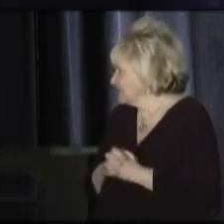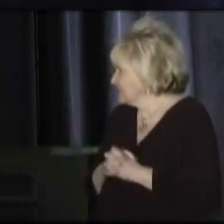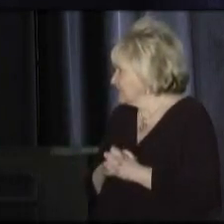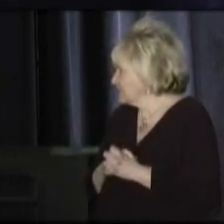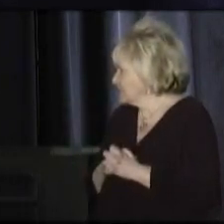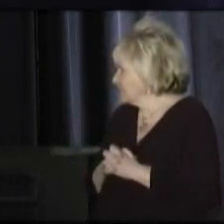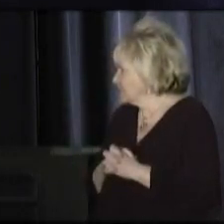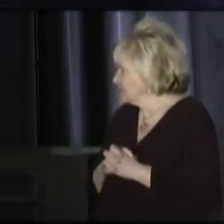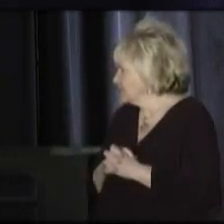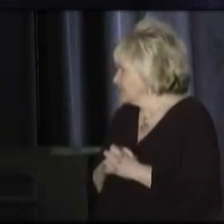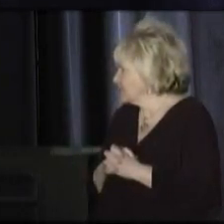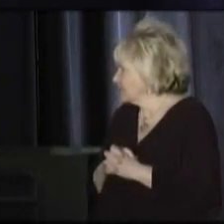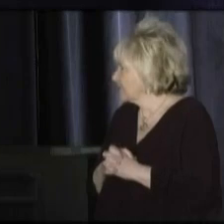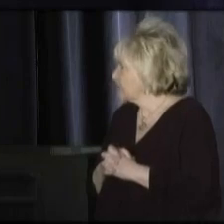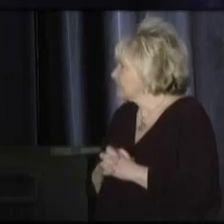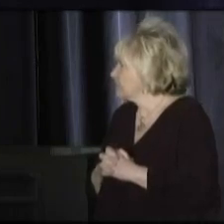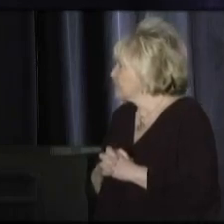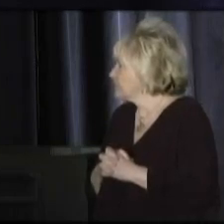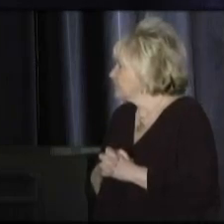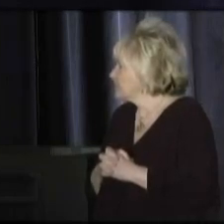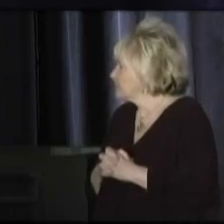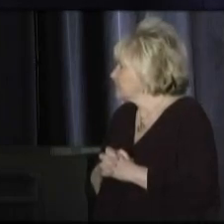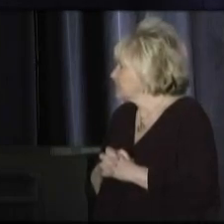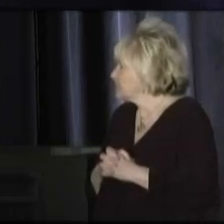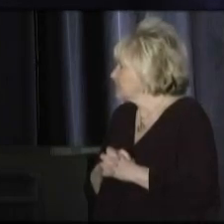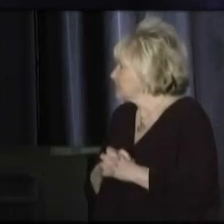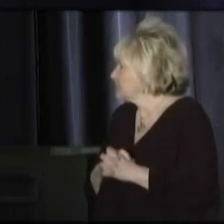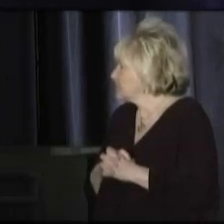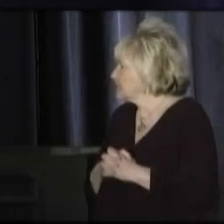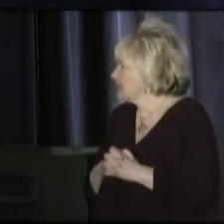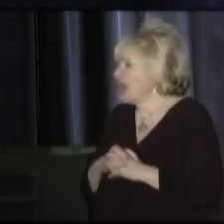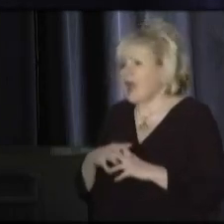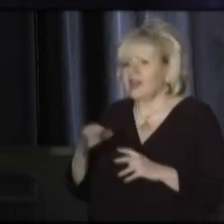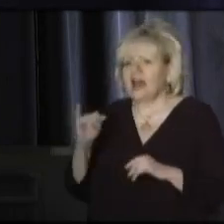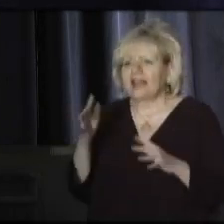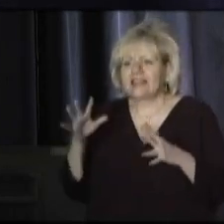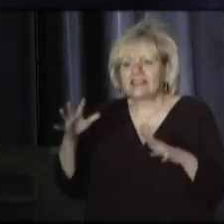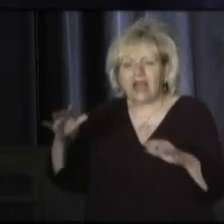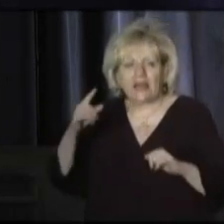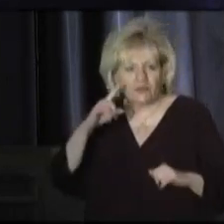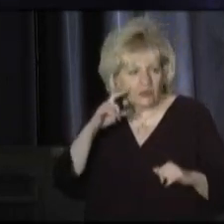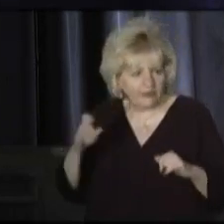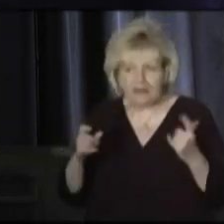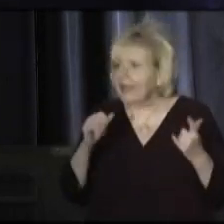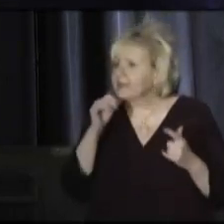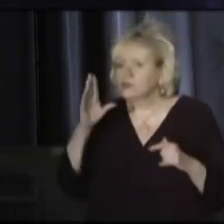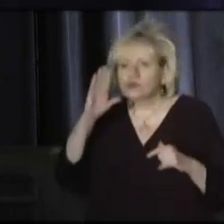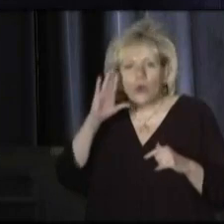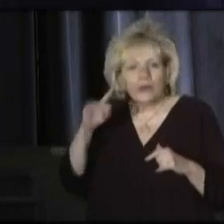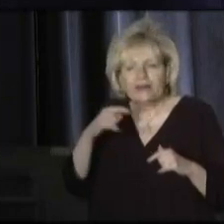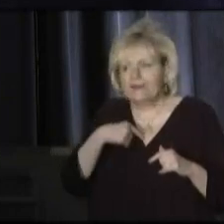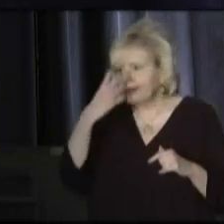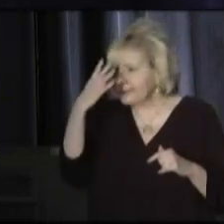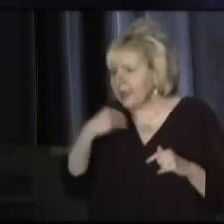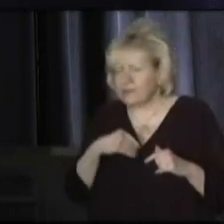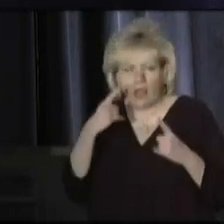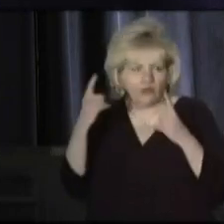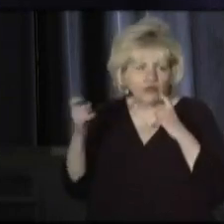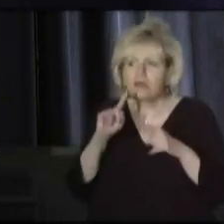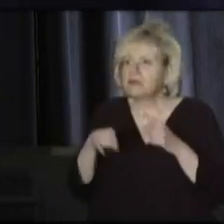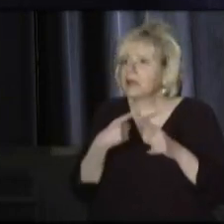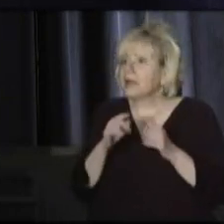answer was simple. Lindsay was already on the Seth Meyers show. She was interviewed by Teen Vogue and Adult Vogue. Her beauty routine